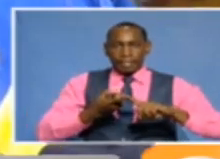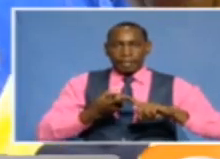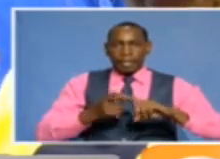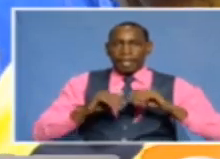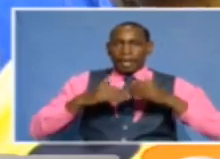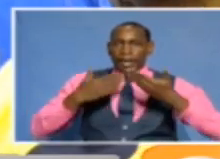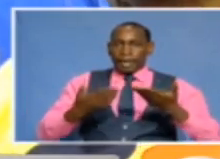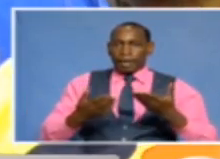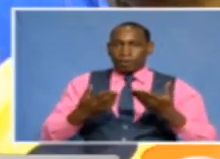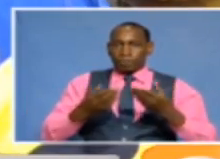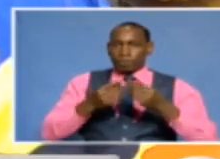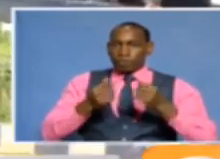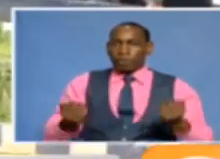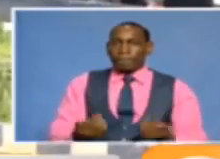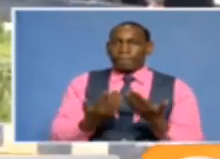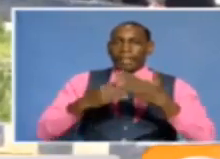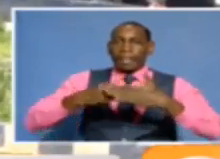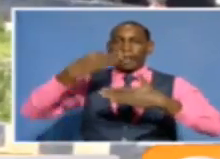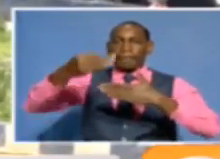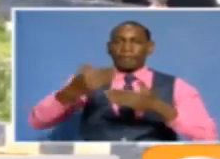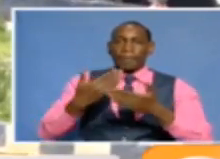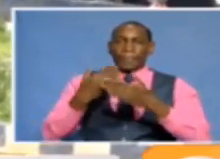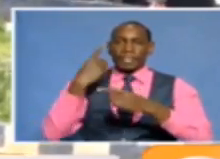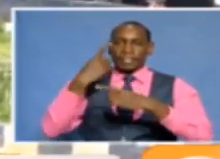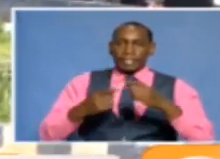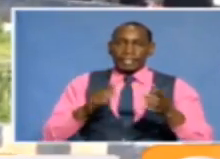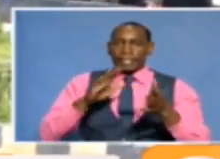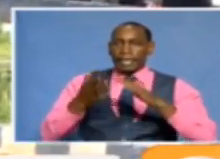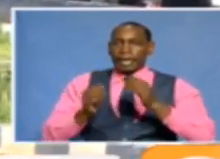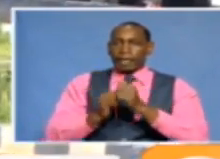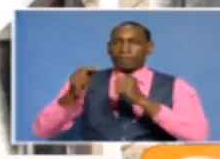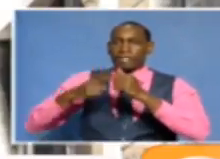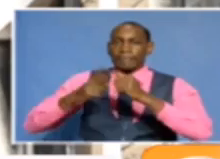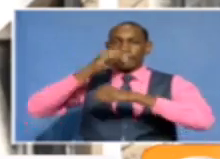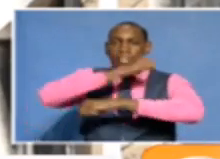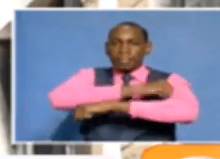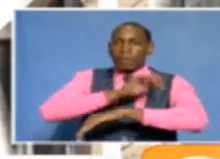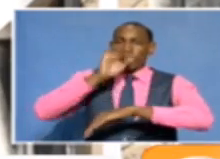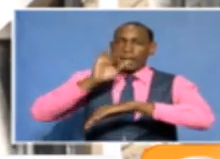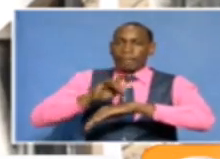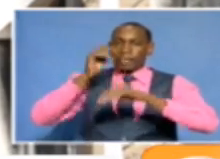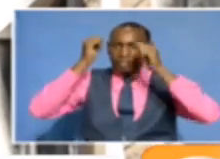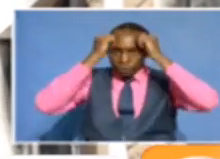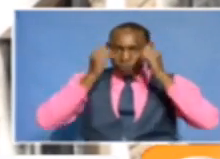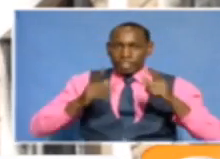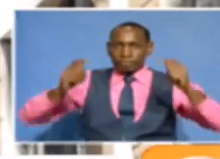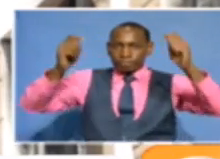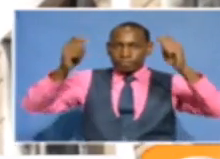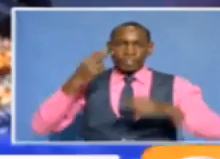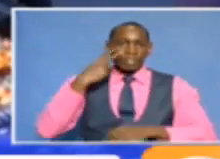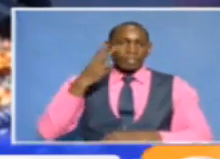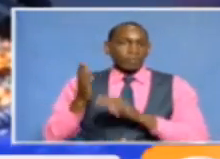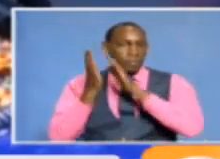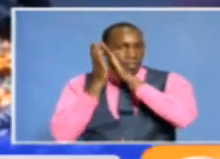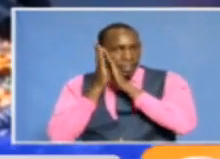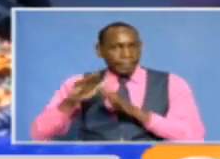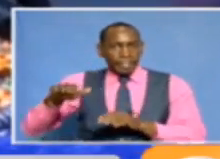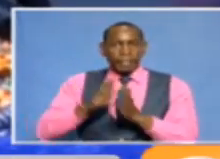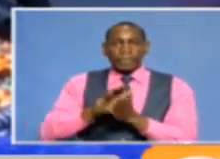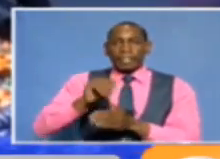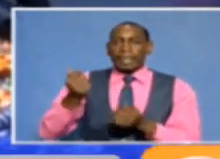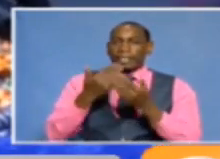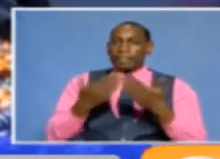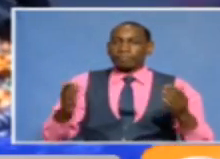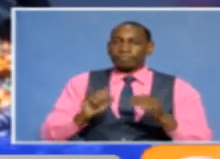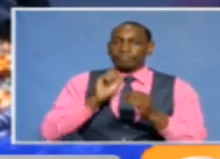to avoid these sort of fires in future. Last year, at least 17 schools were hit by student unrest that saw dormitories and other